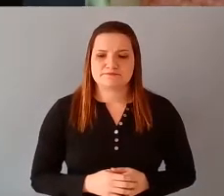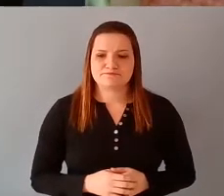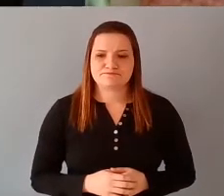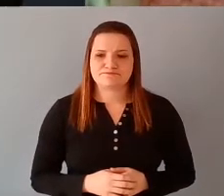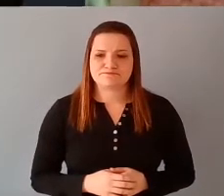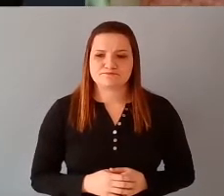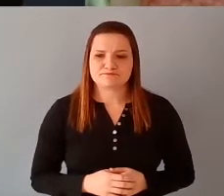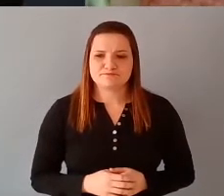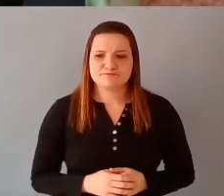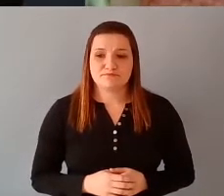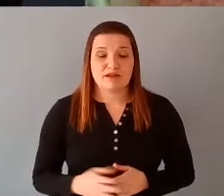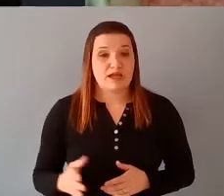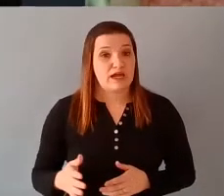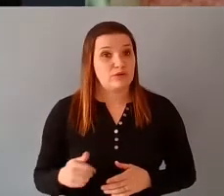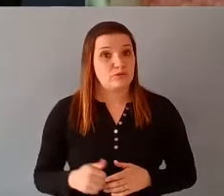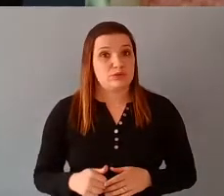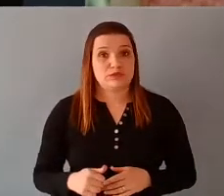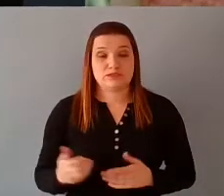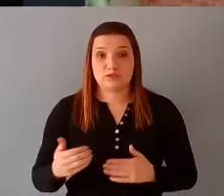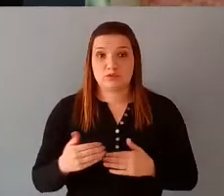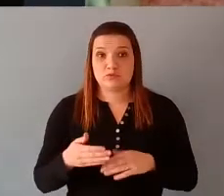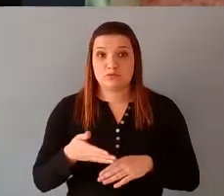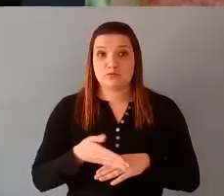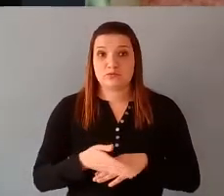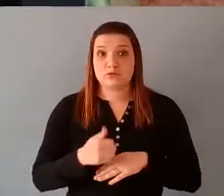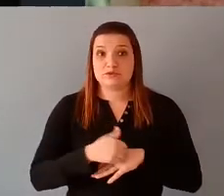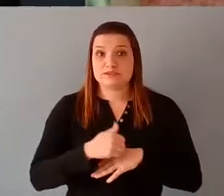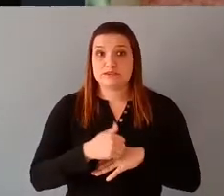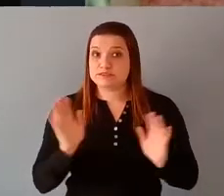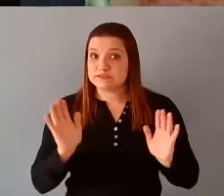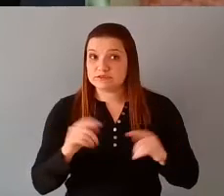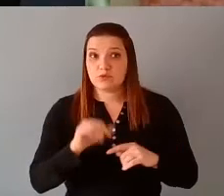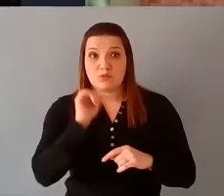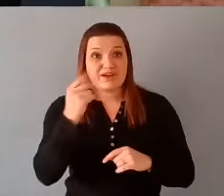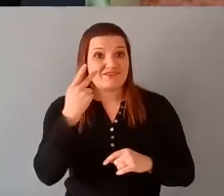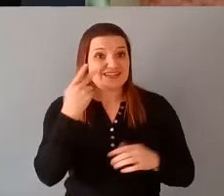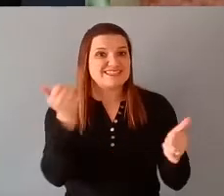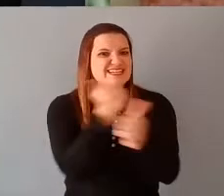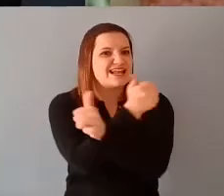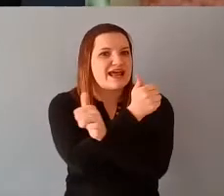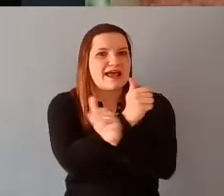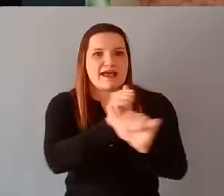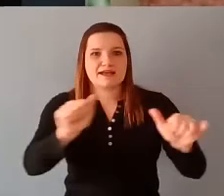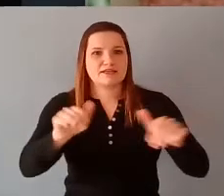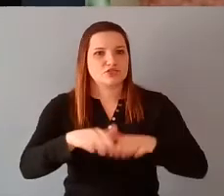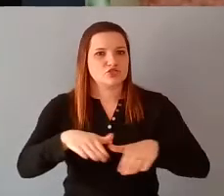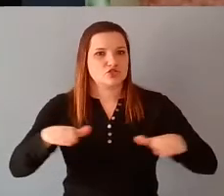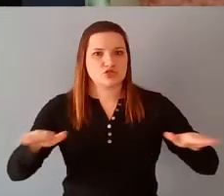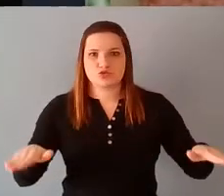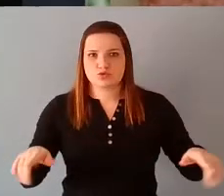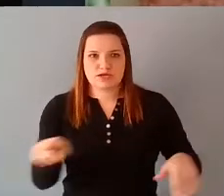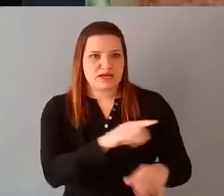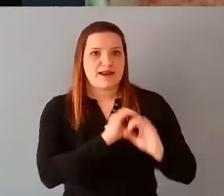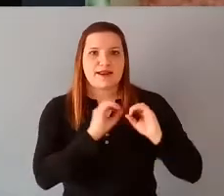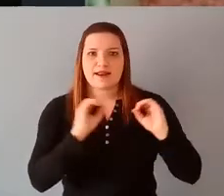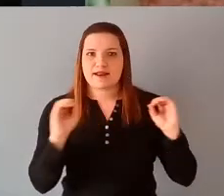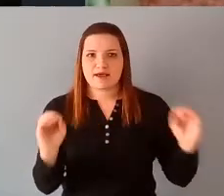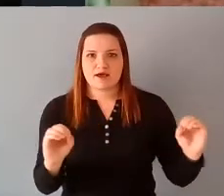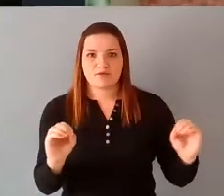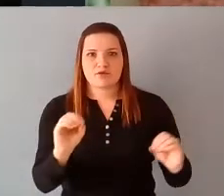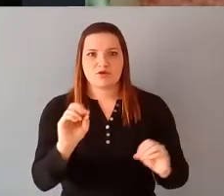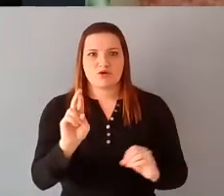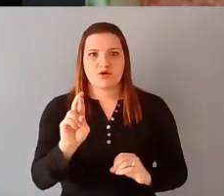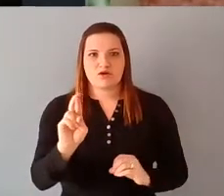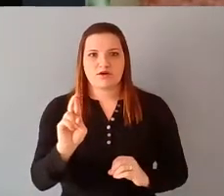on wood, we have not seen any children that have presented with RSV,